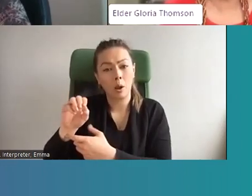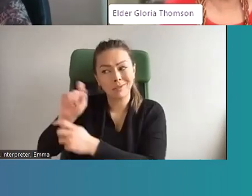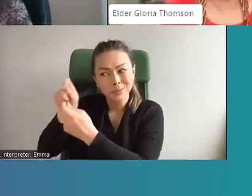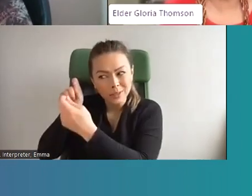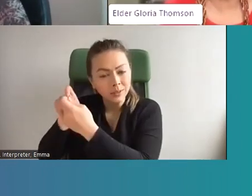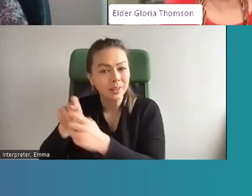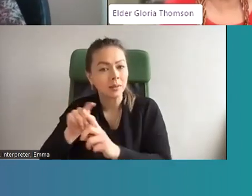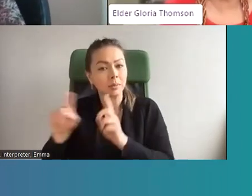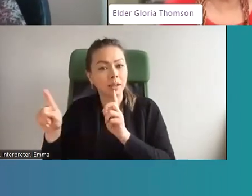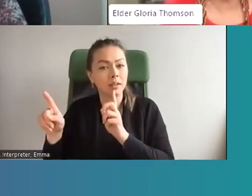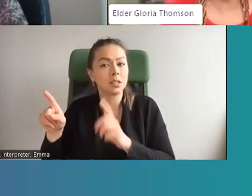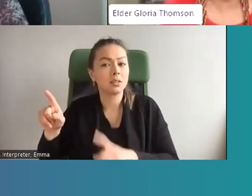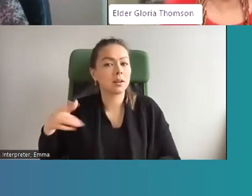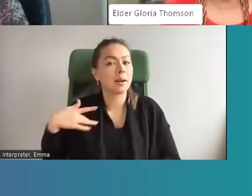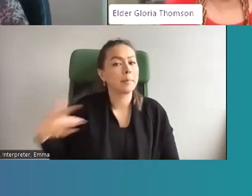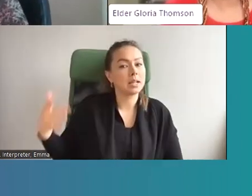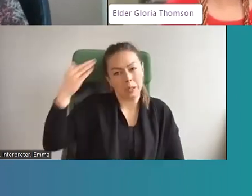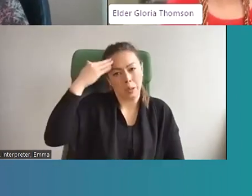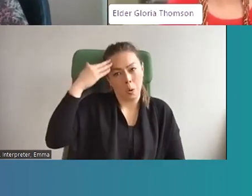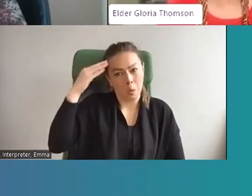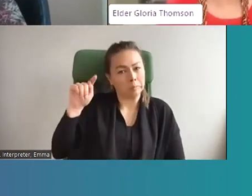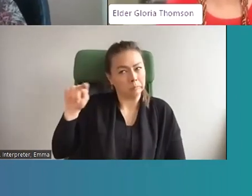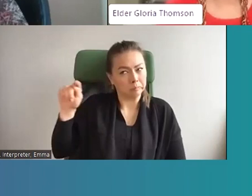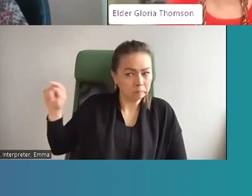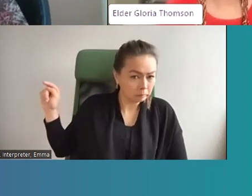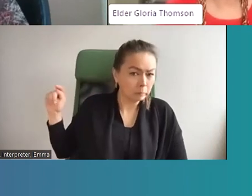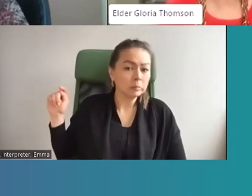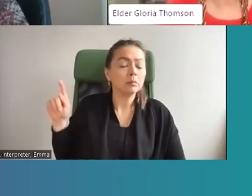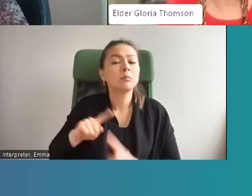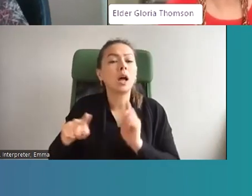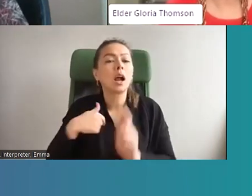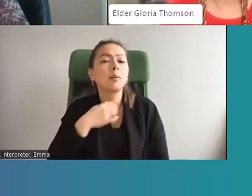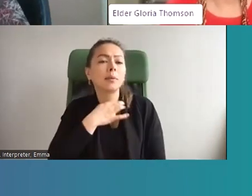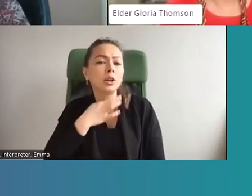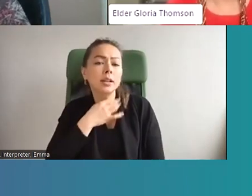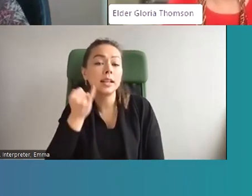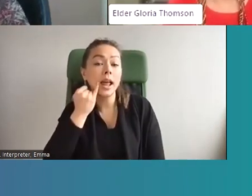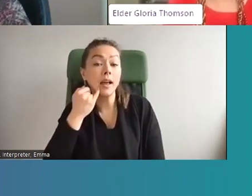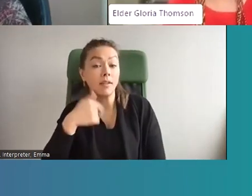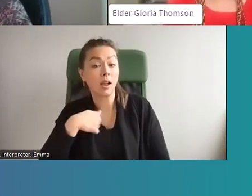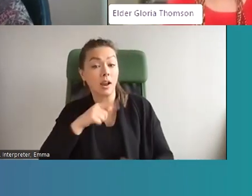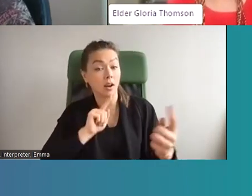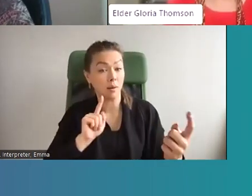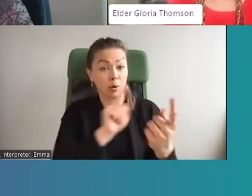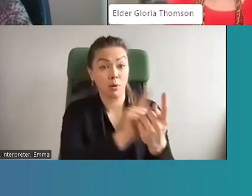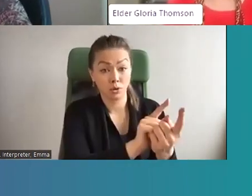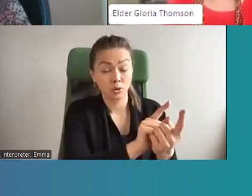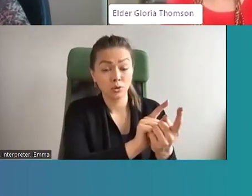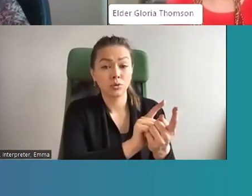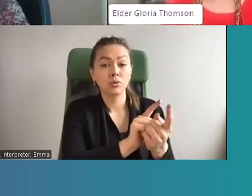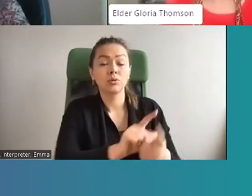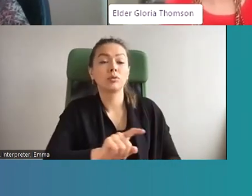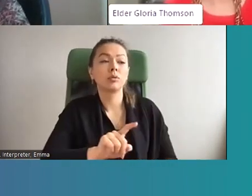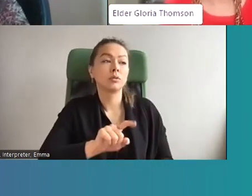what is known. But if I were to come and approach you, as an elder, as someone